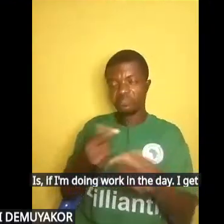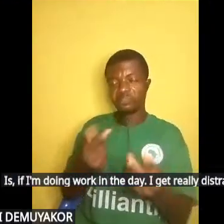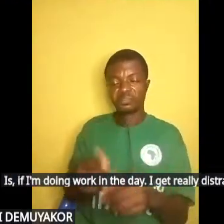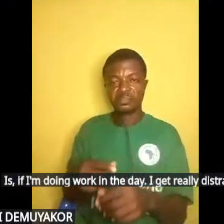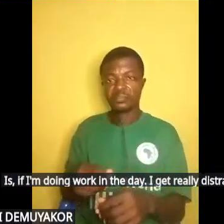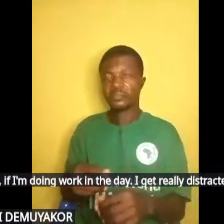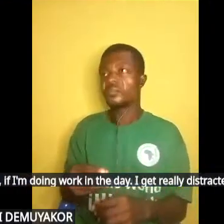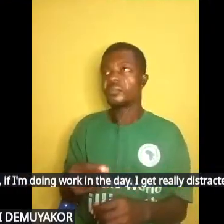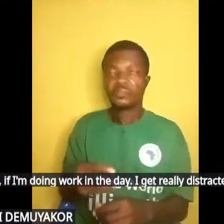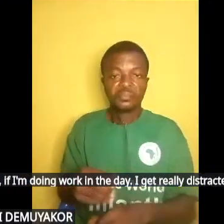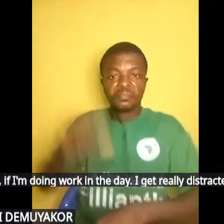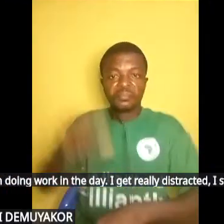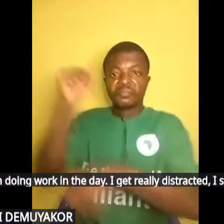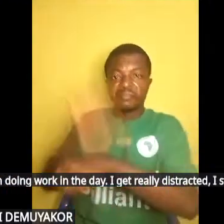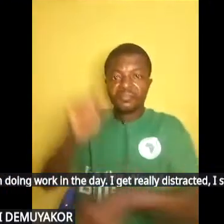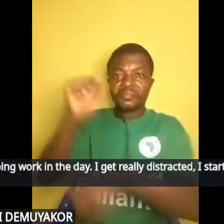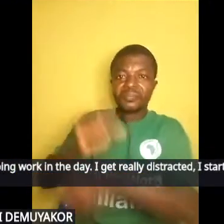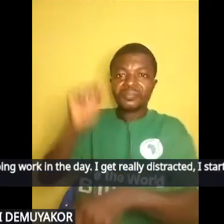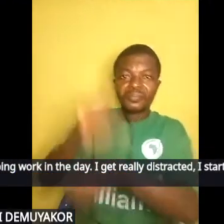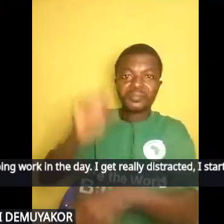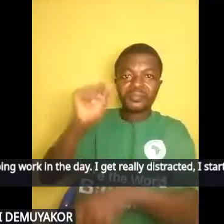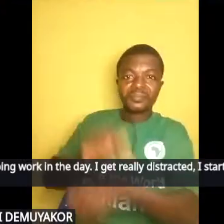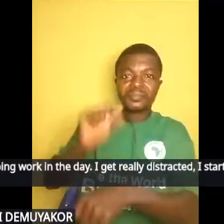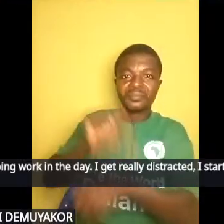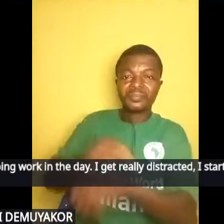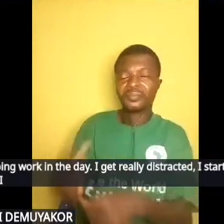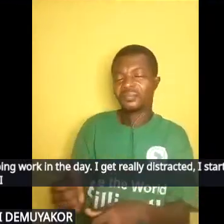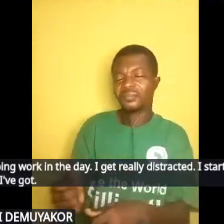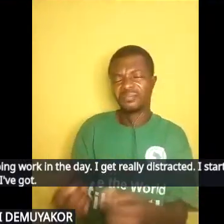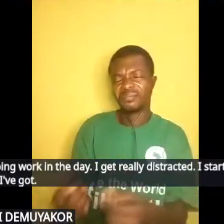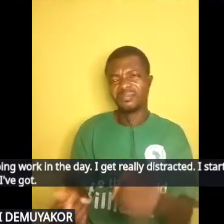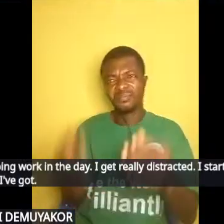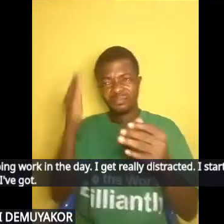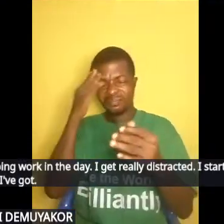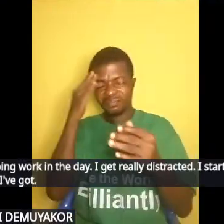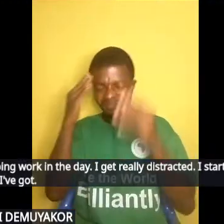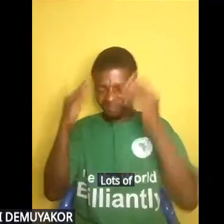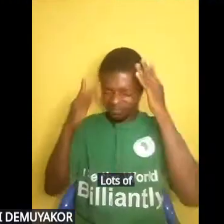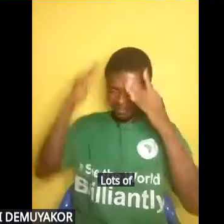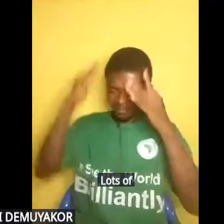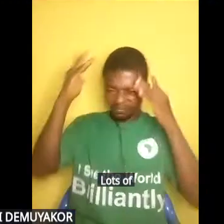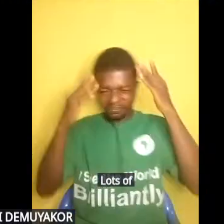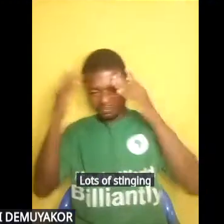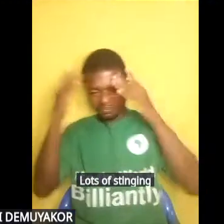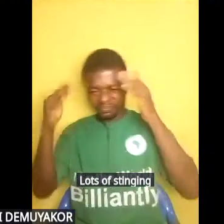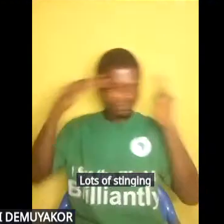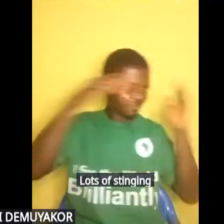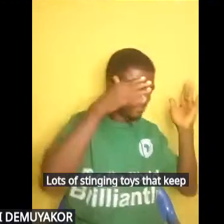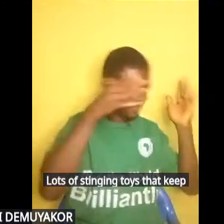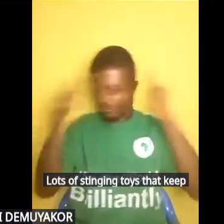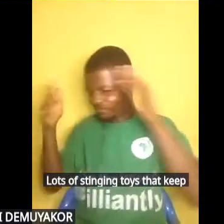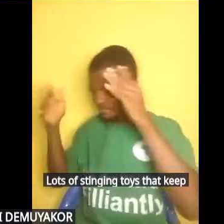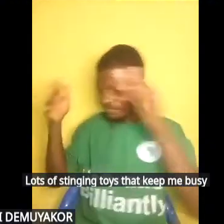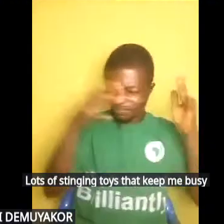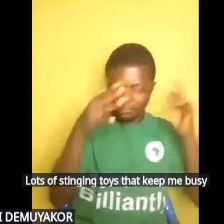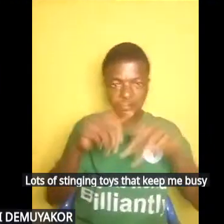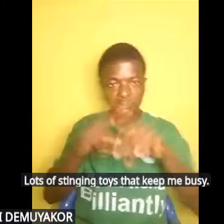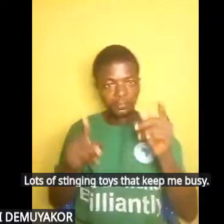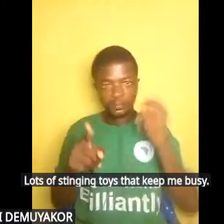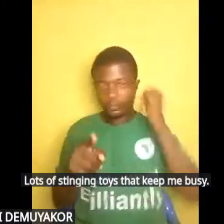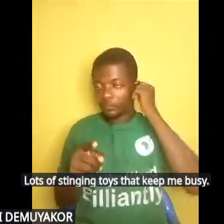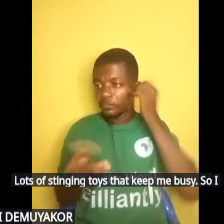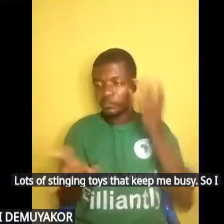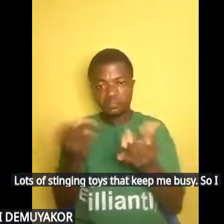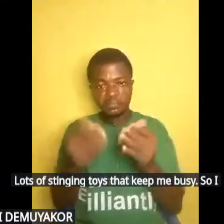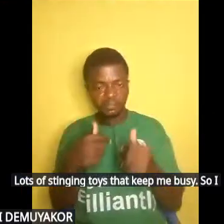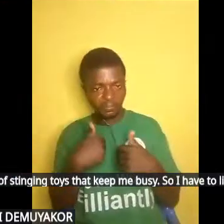I start swirling on my chair. I've got lots of spinning toys that keep me busy. So I have to